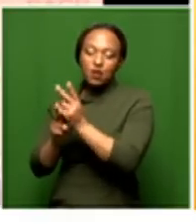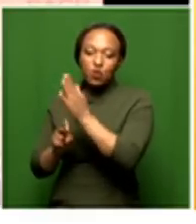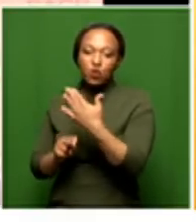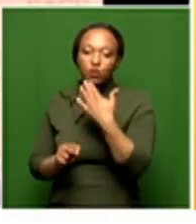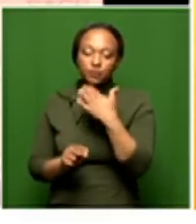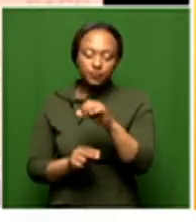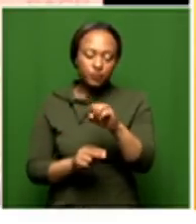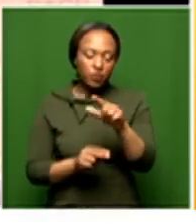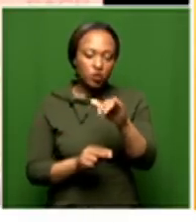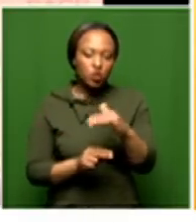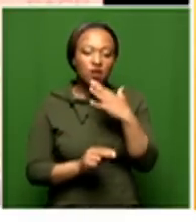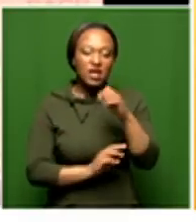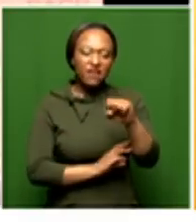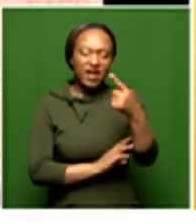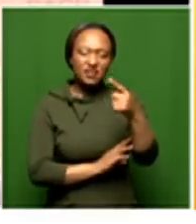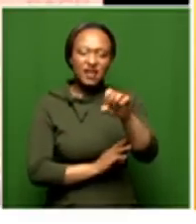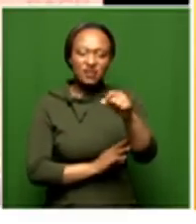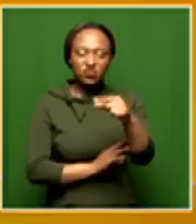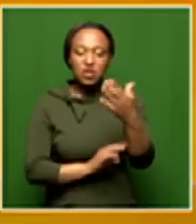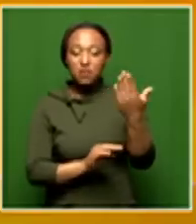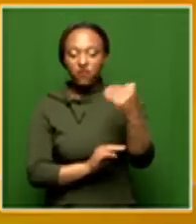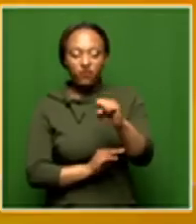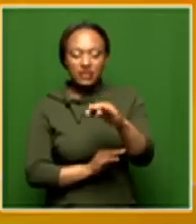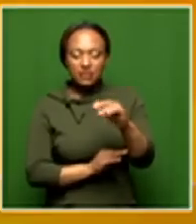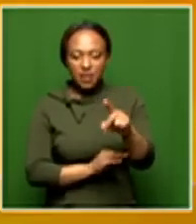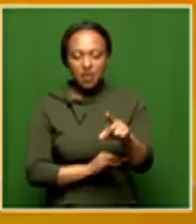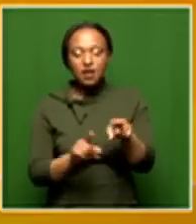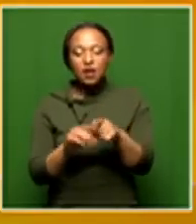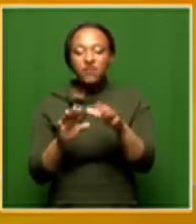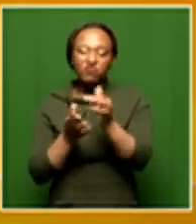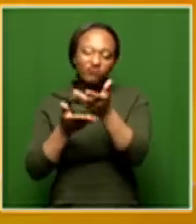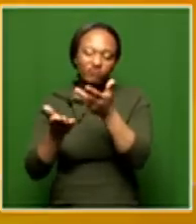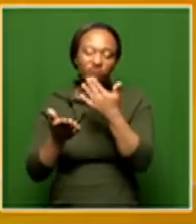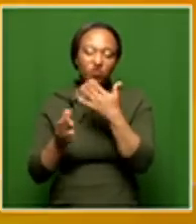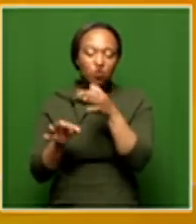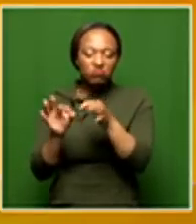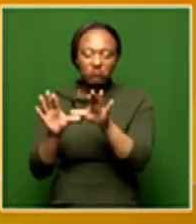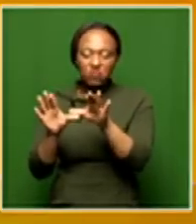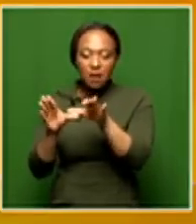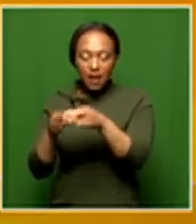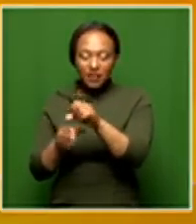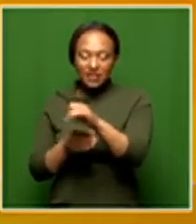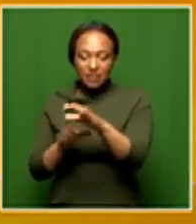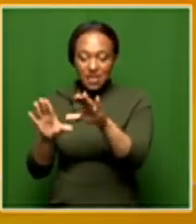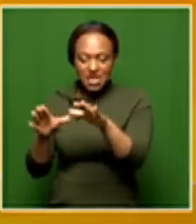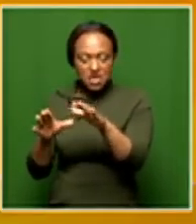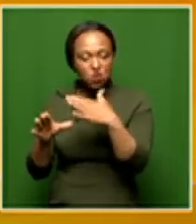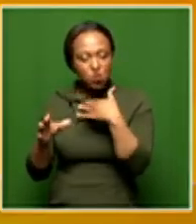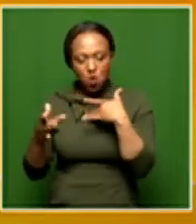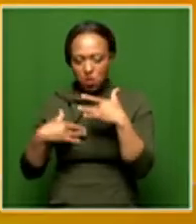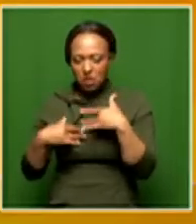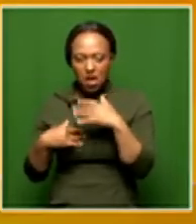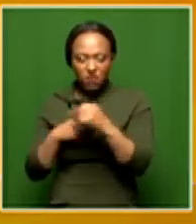who is the first Deputy Secretary of the South African Communist Party, thank you, talking to us about the party's concerns regarding focusing on the theft